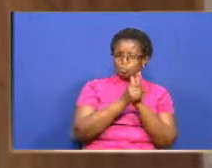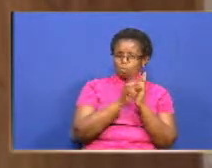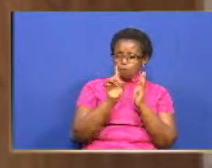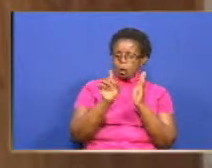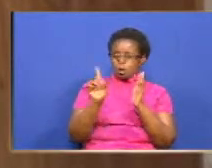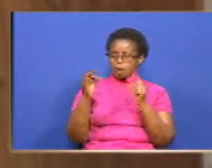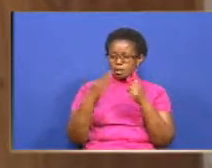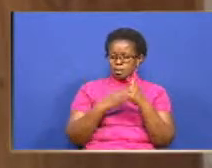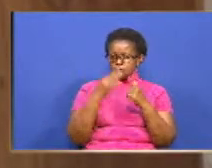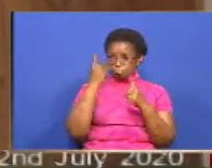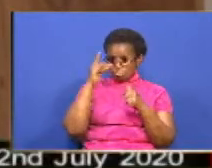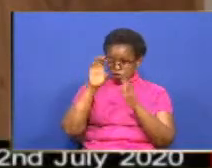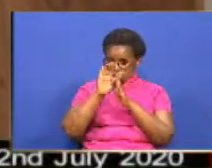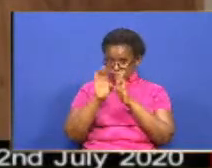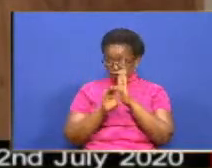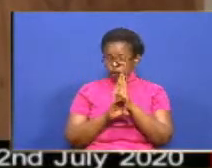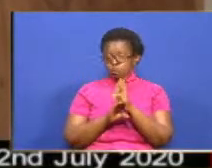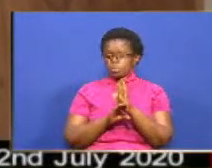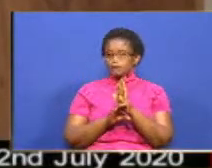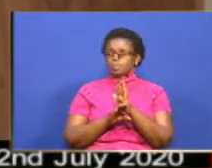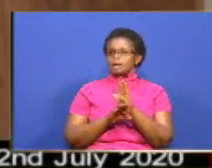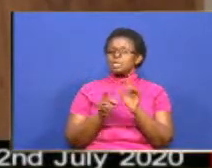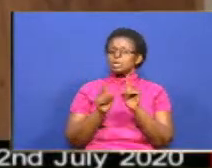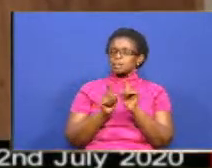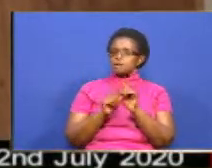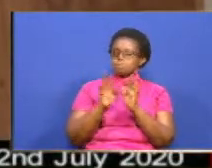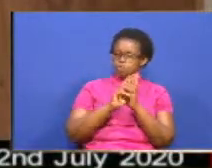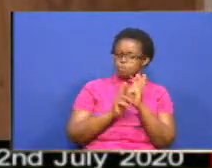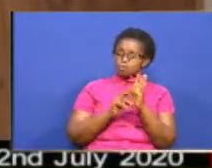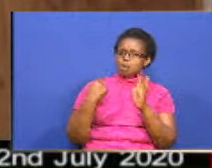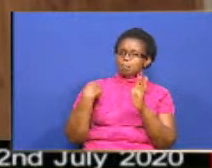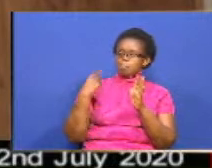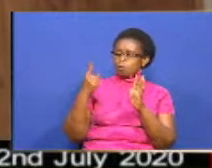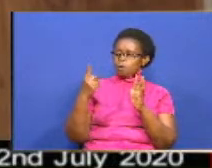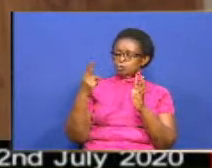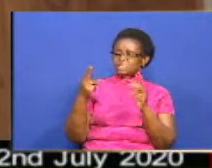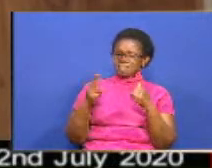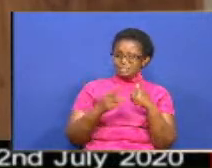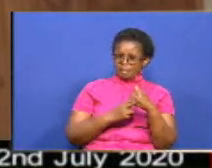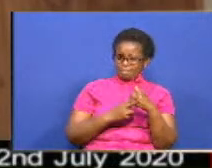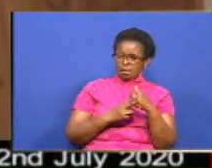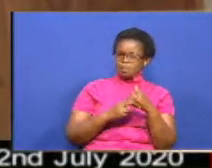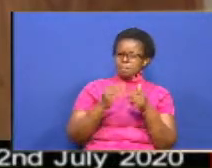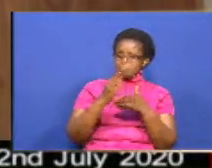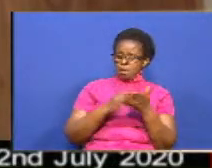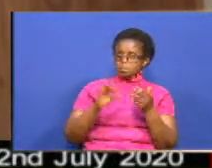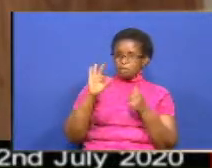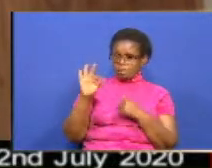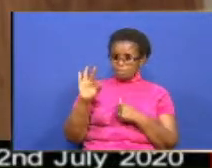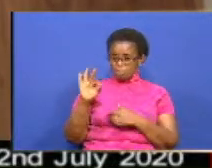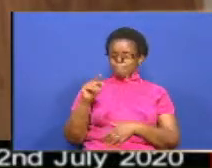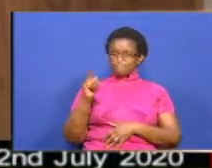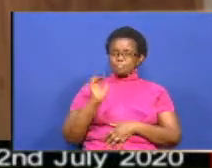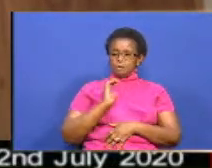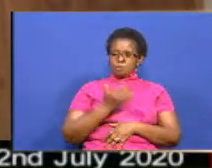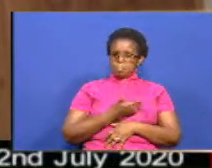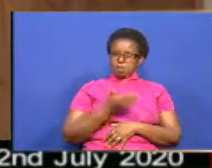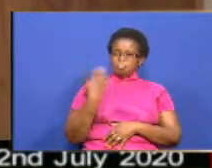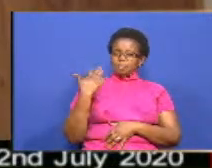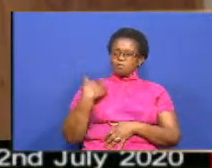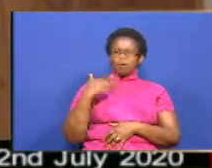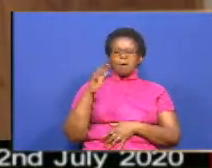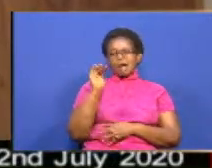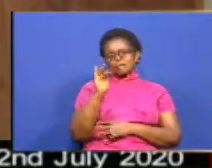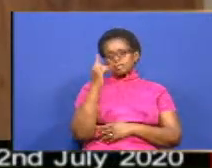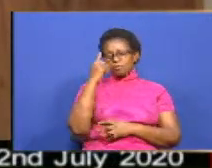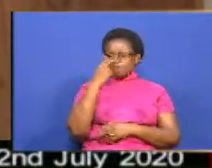the Constitution and Standing Order 127 in bracket 3, the committee sought views from the